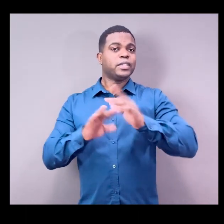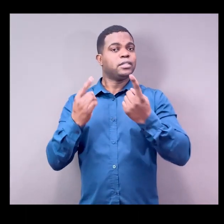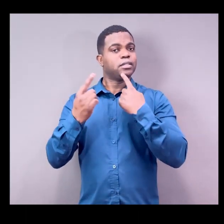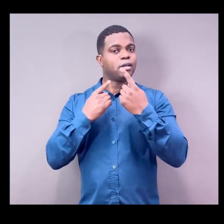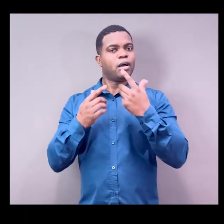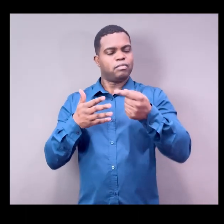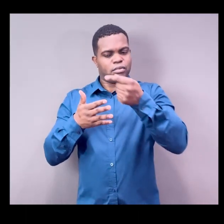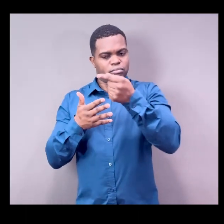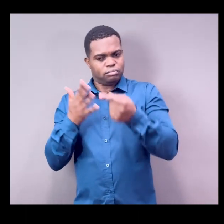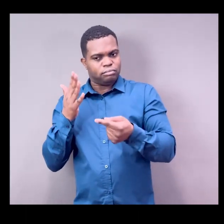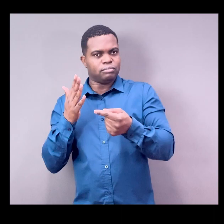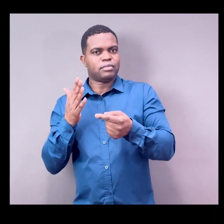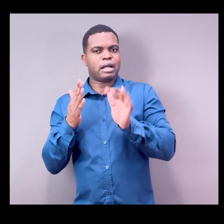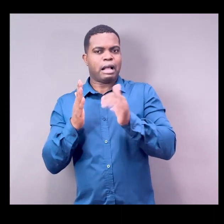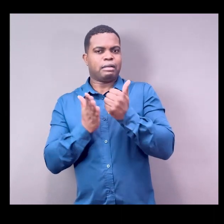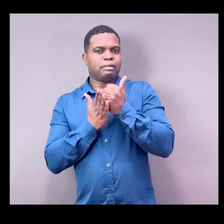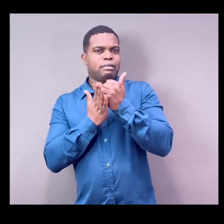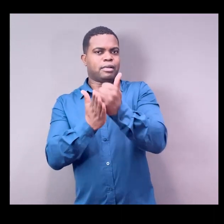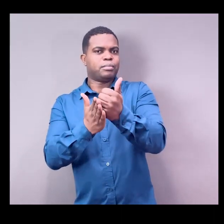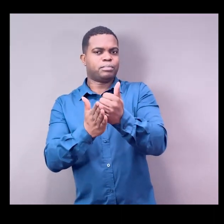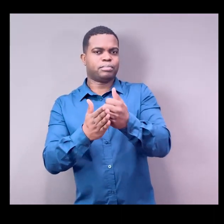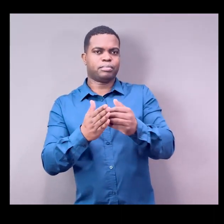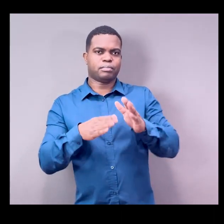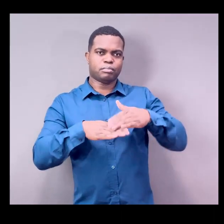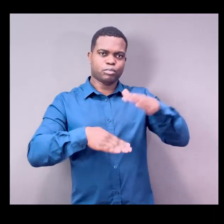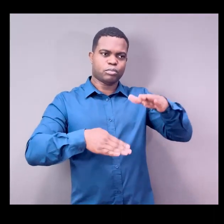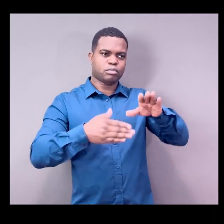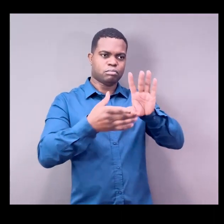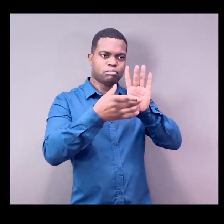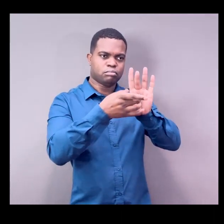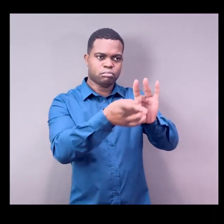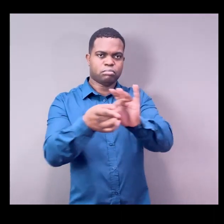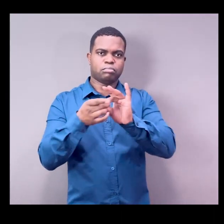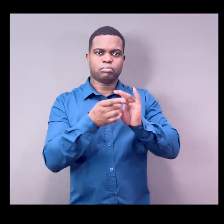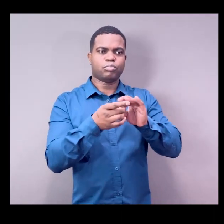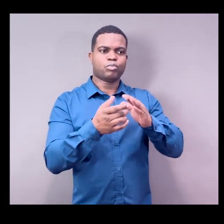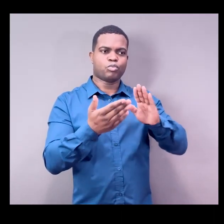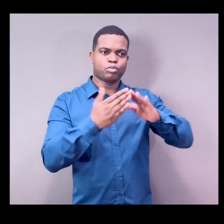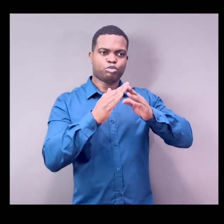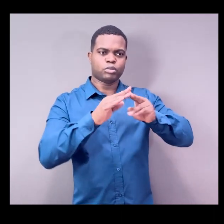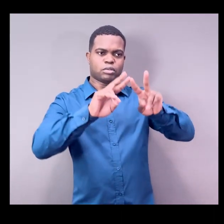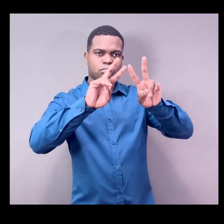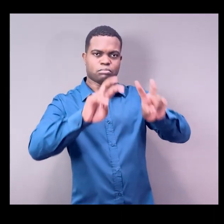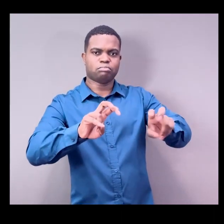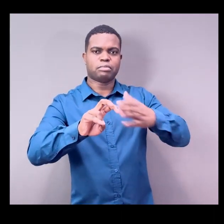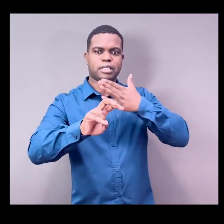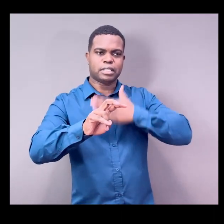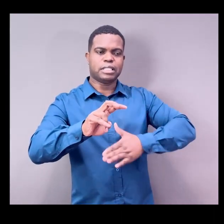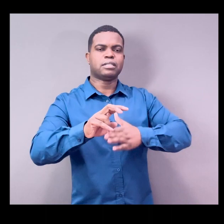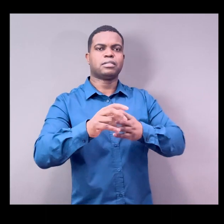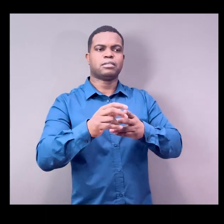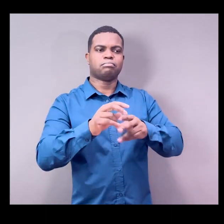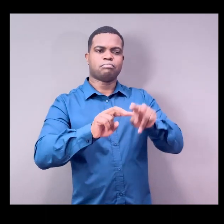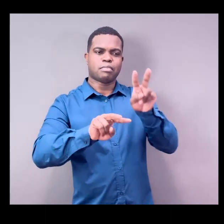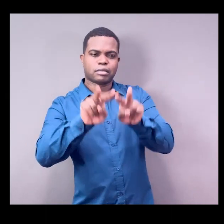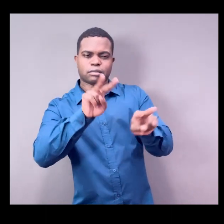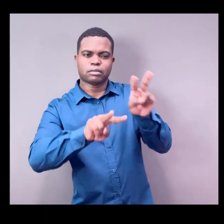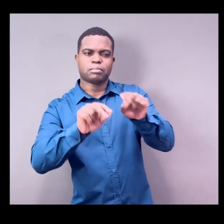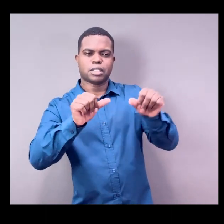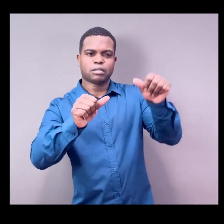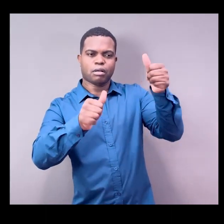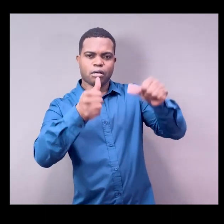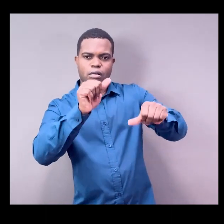you can use to carry out community needs